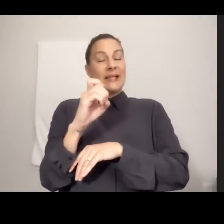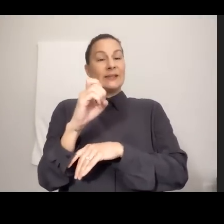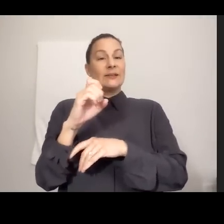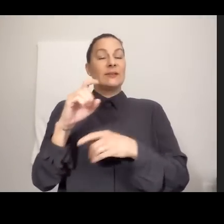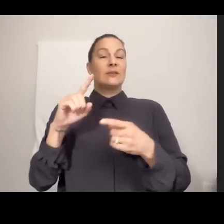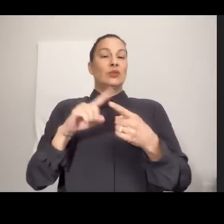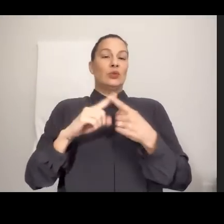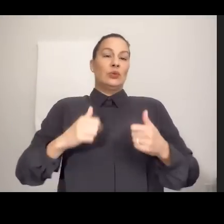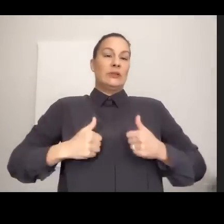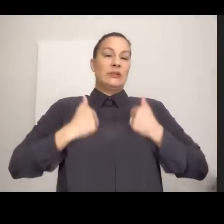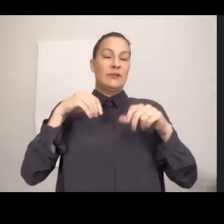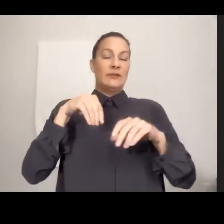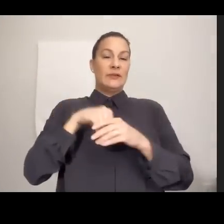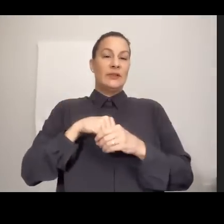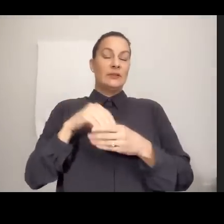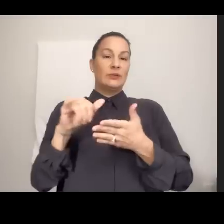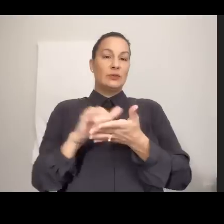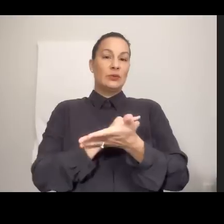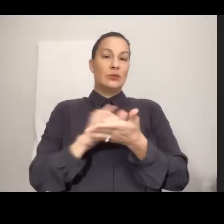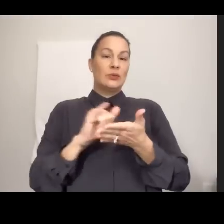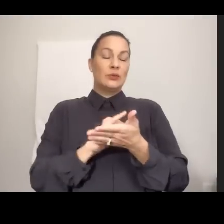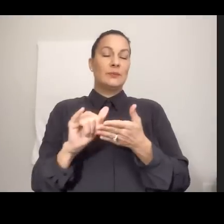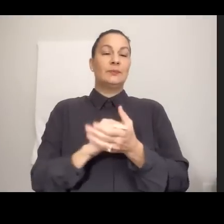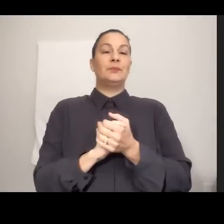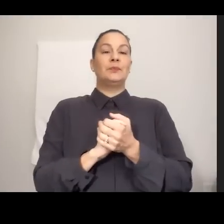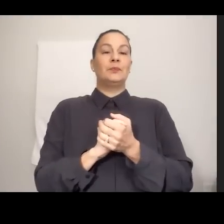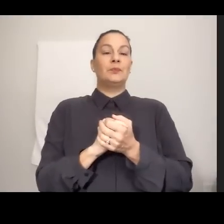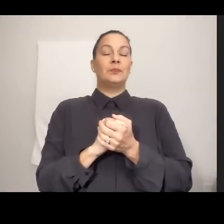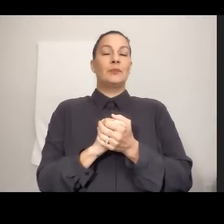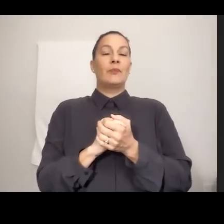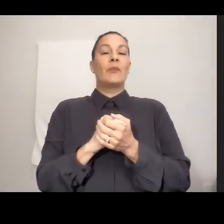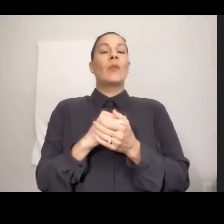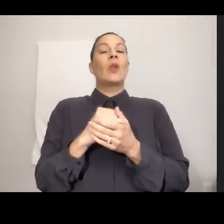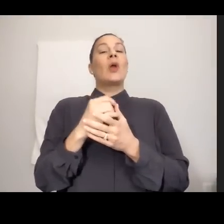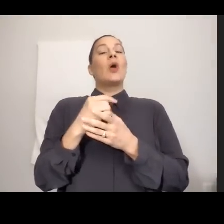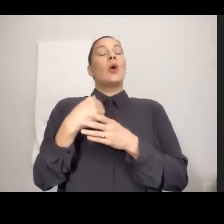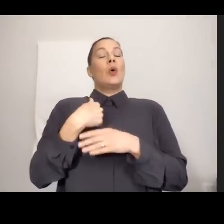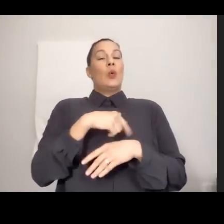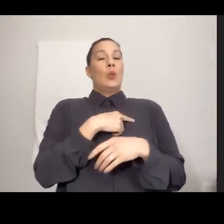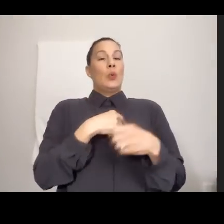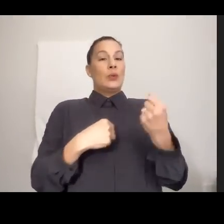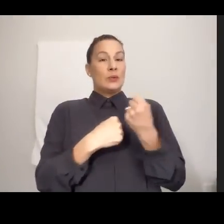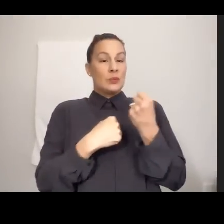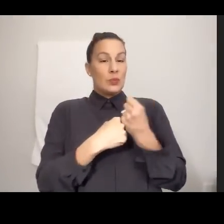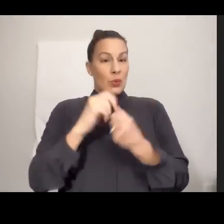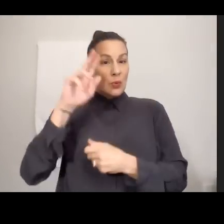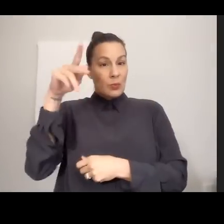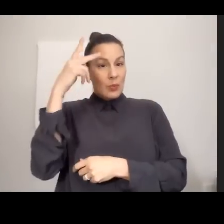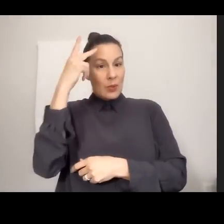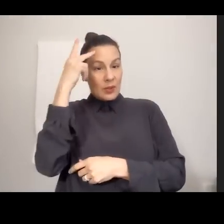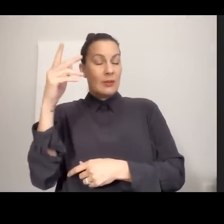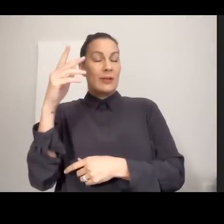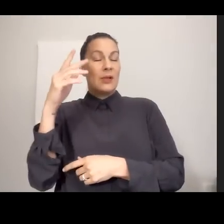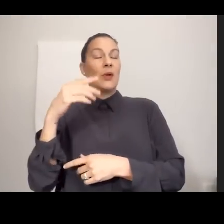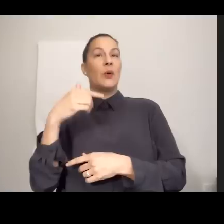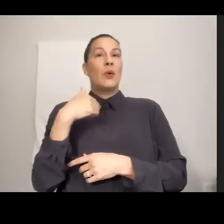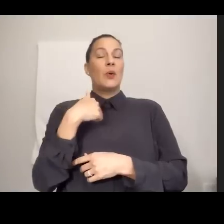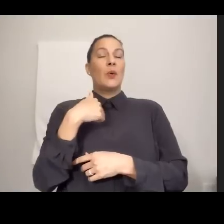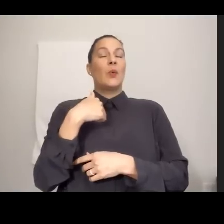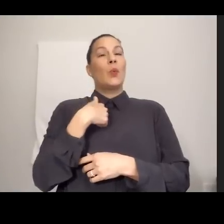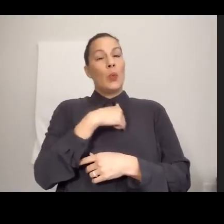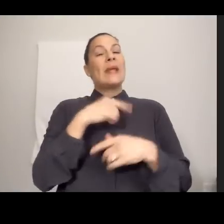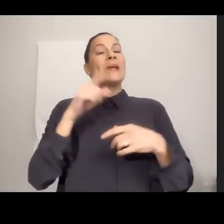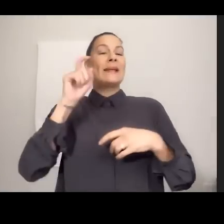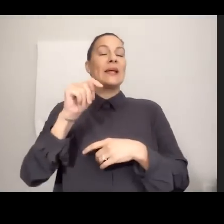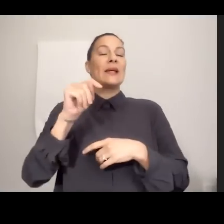built massive public and political support. And also, we know that we need to go further. It's not enough